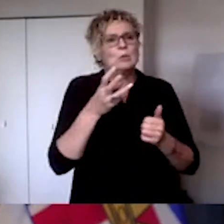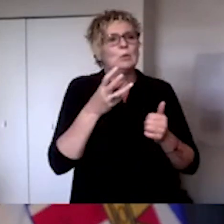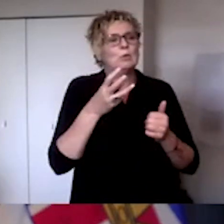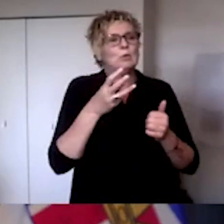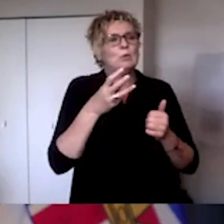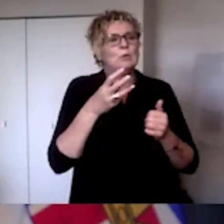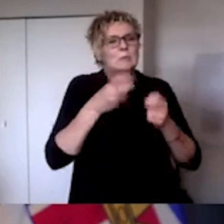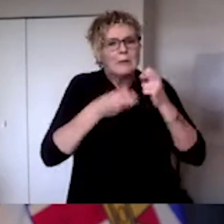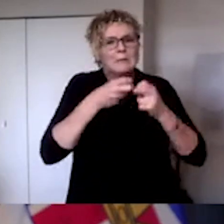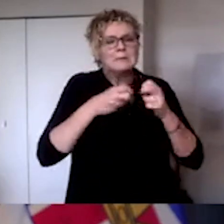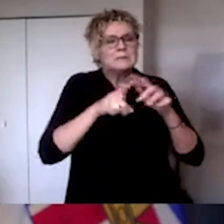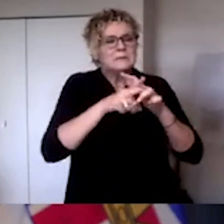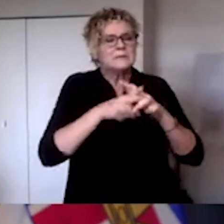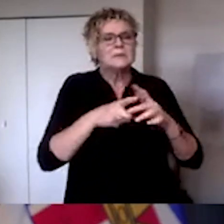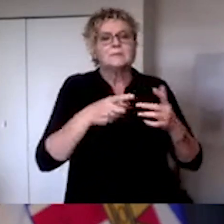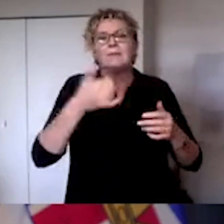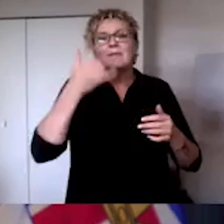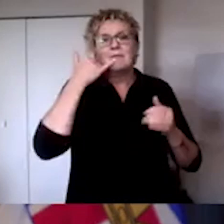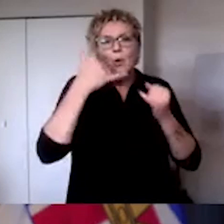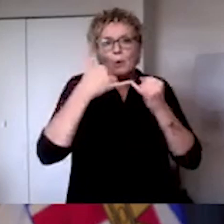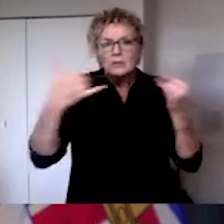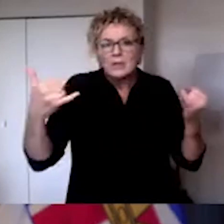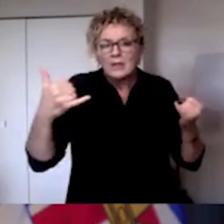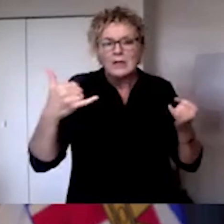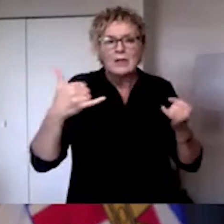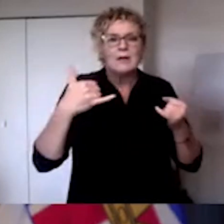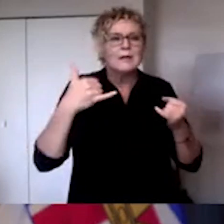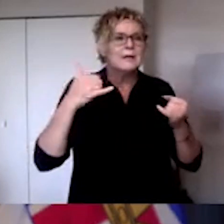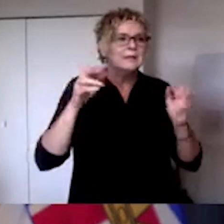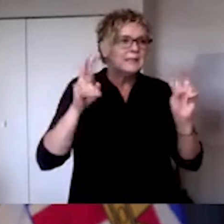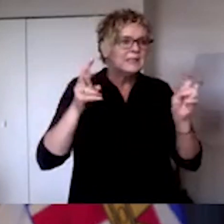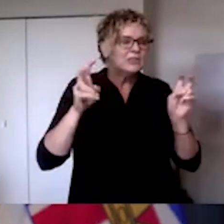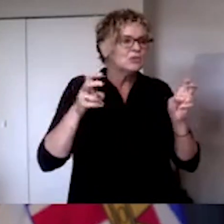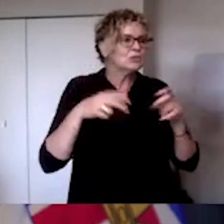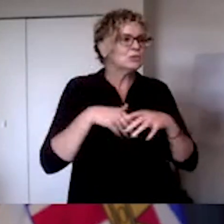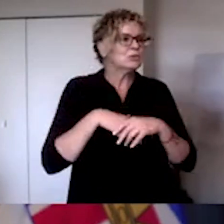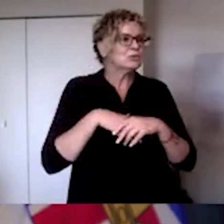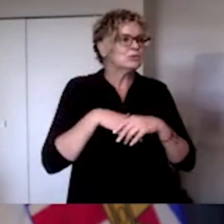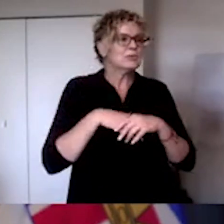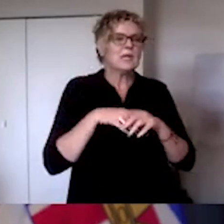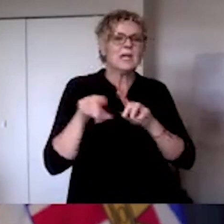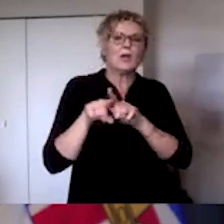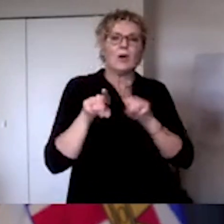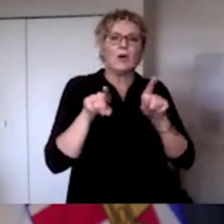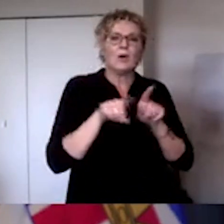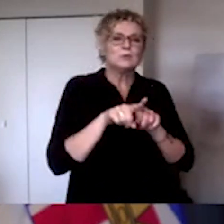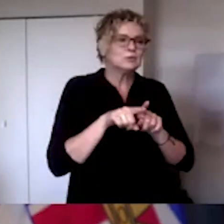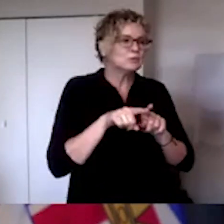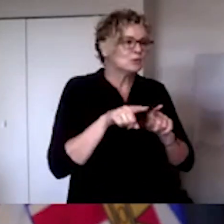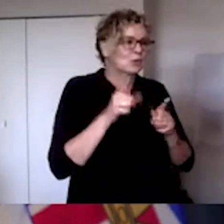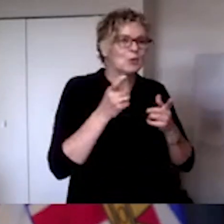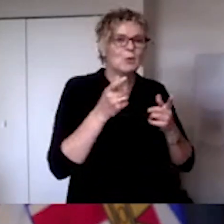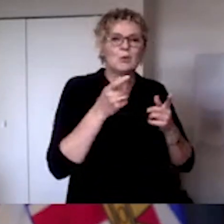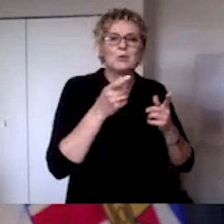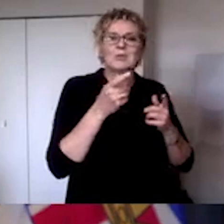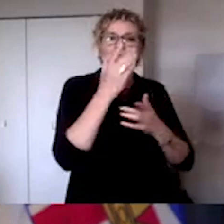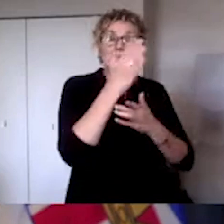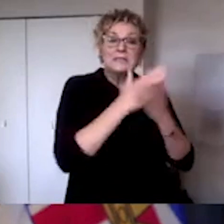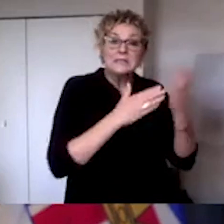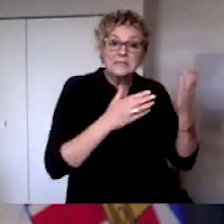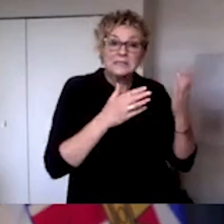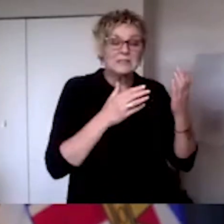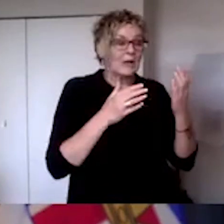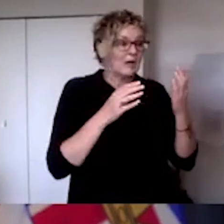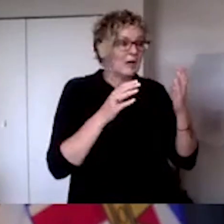or clusters or outbreaks or manage and control in our community. Here in BC, we've always been focused on making sure those people